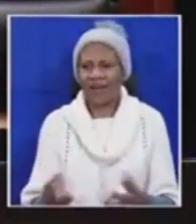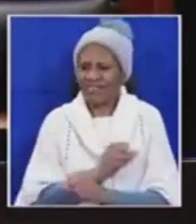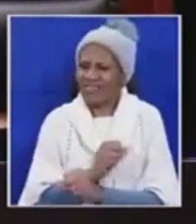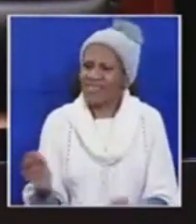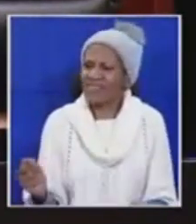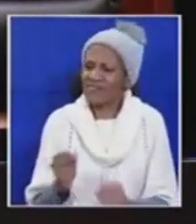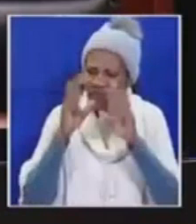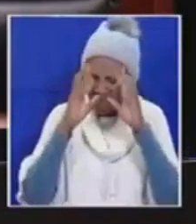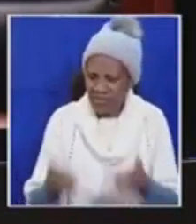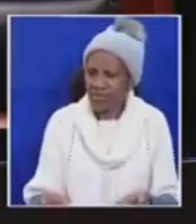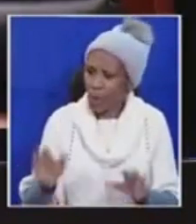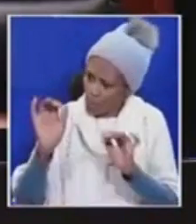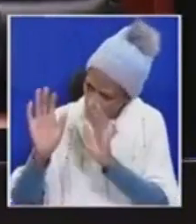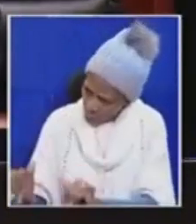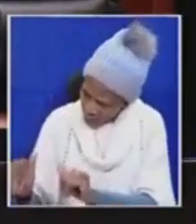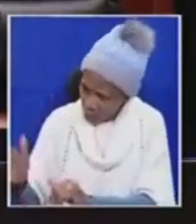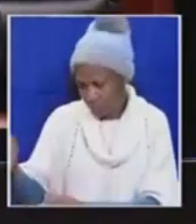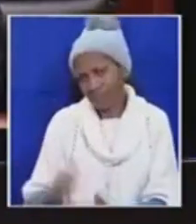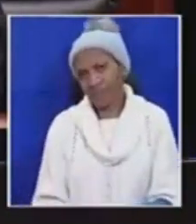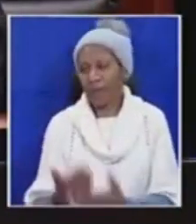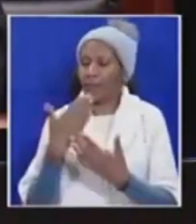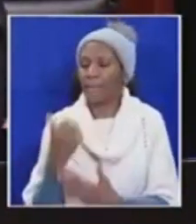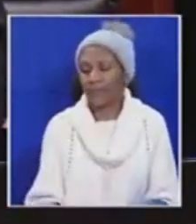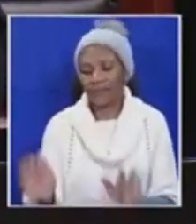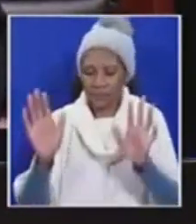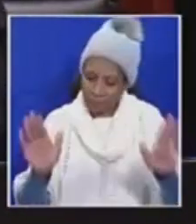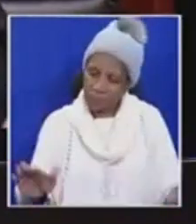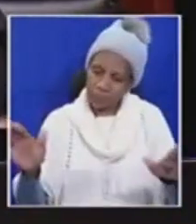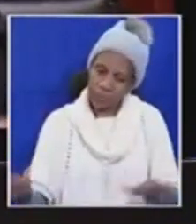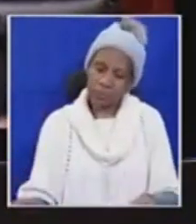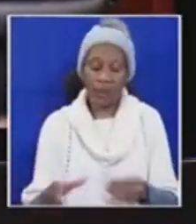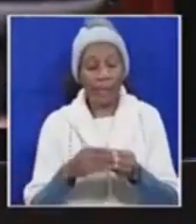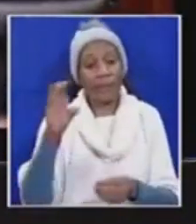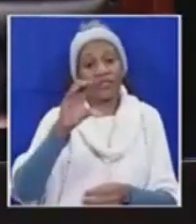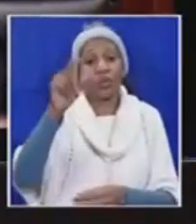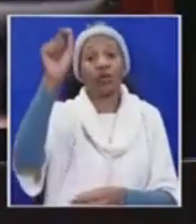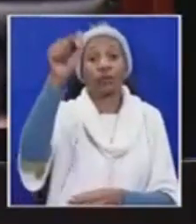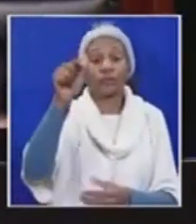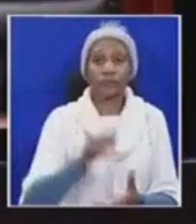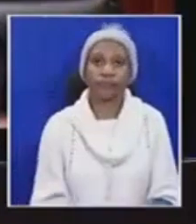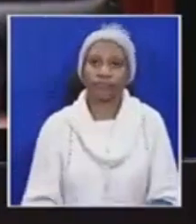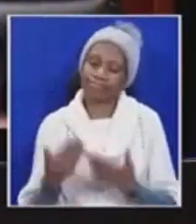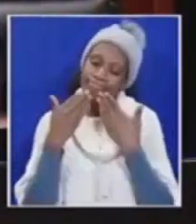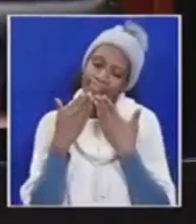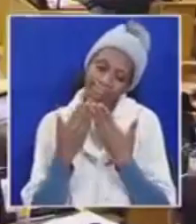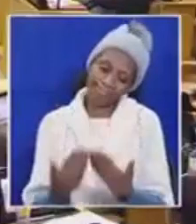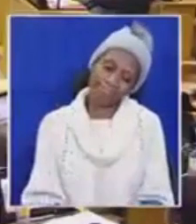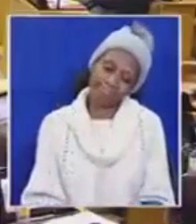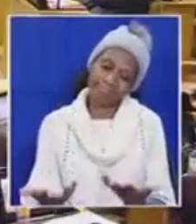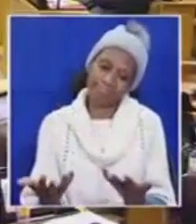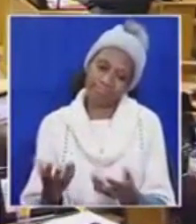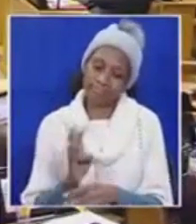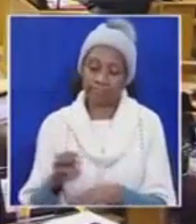exercise my responsibility. Can you please be in order, Honourable Chawuke? No, thank you very much,